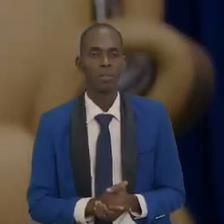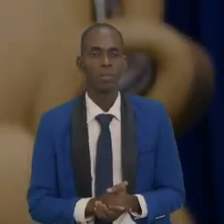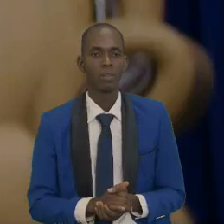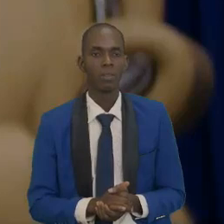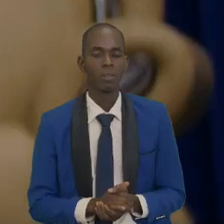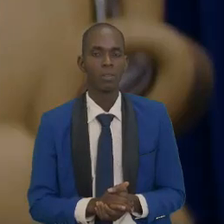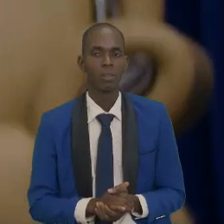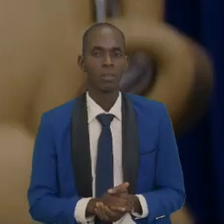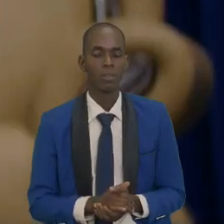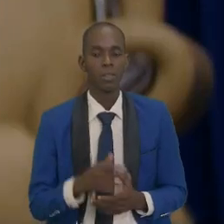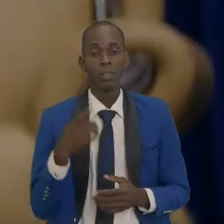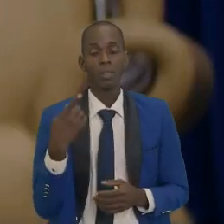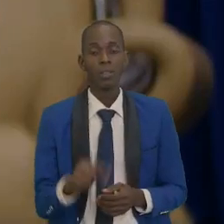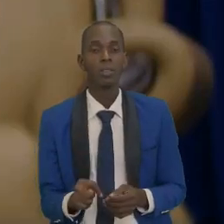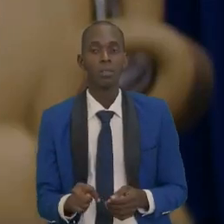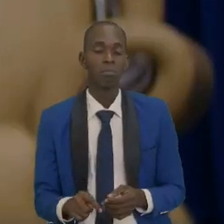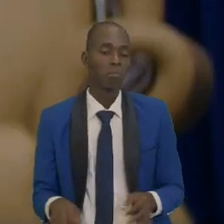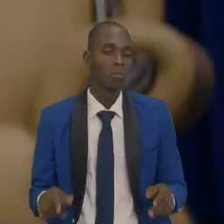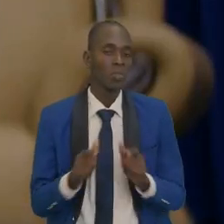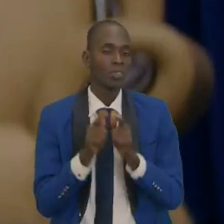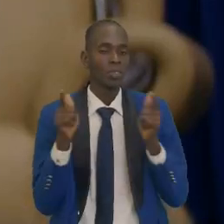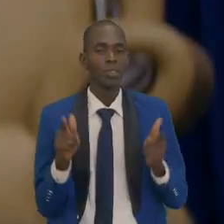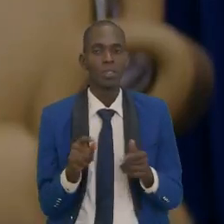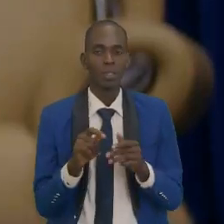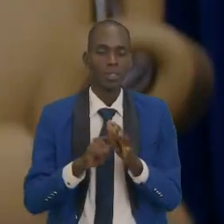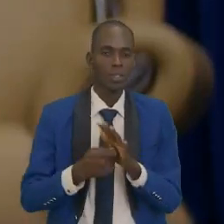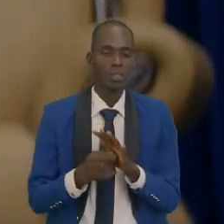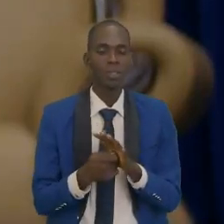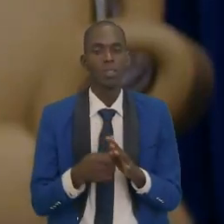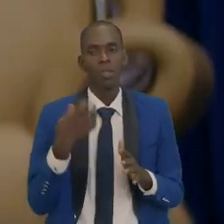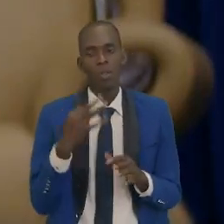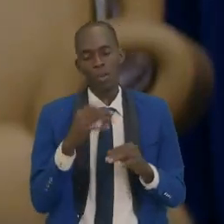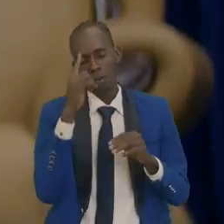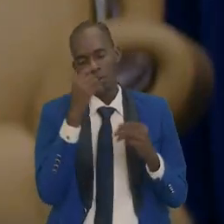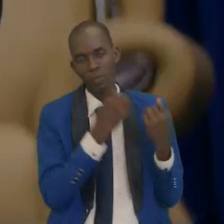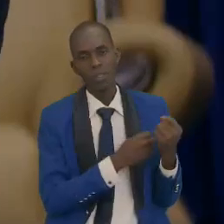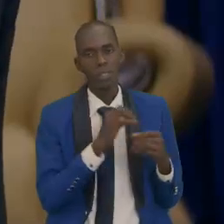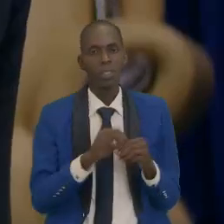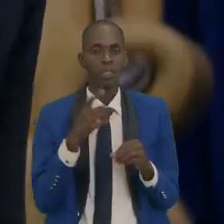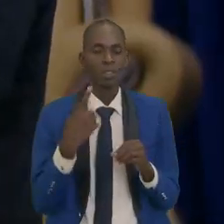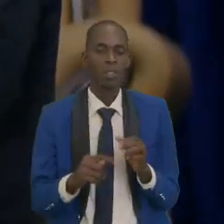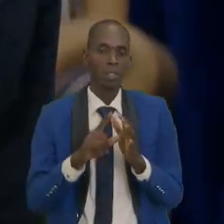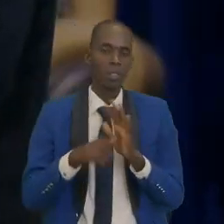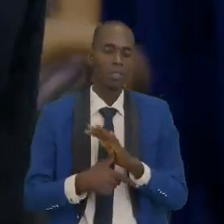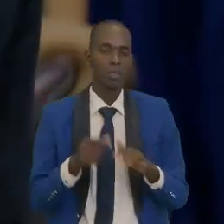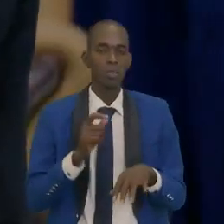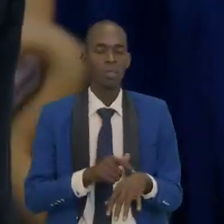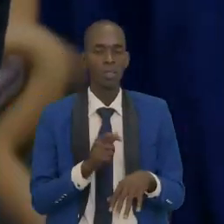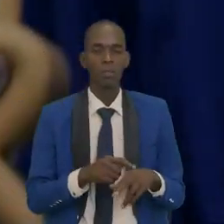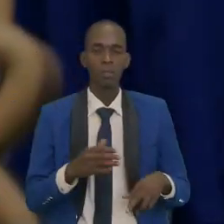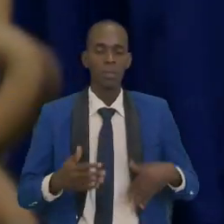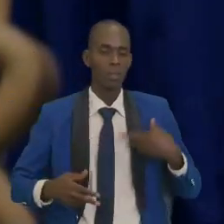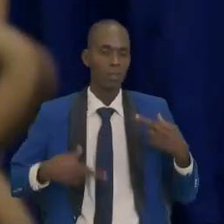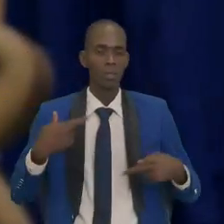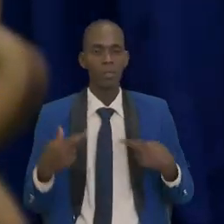the master key of phase in the Latter-Day Revival the three